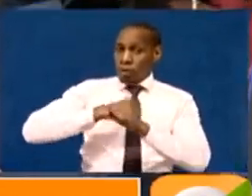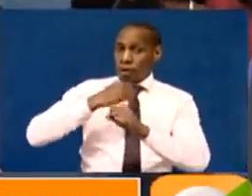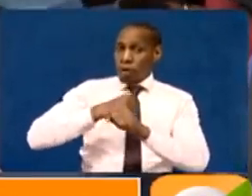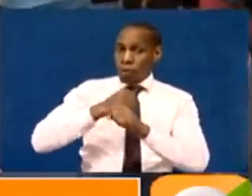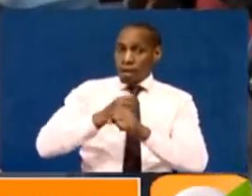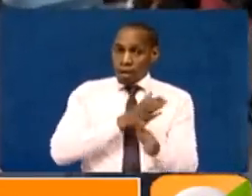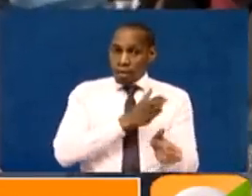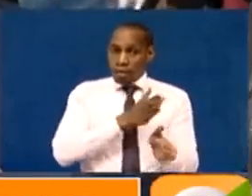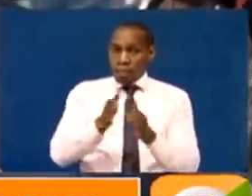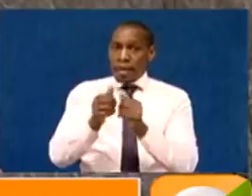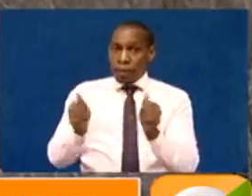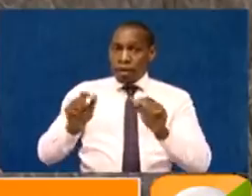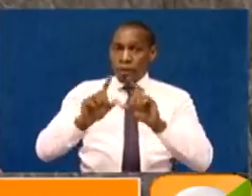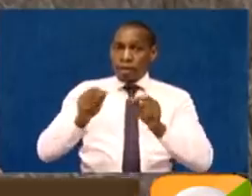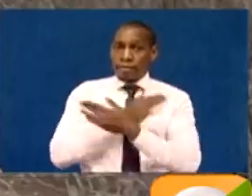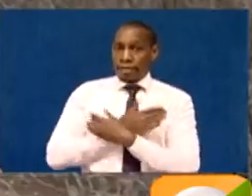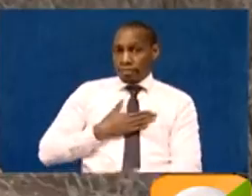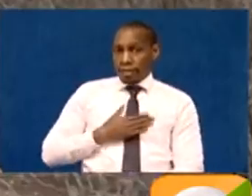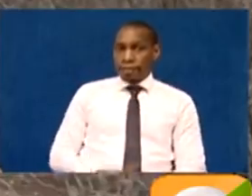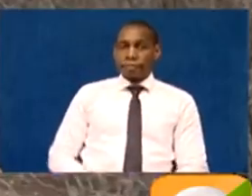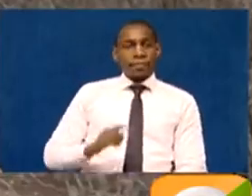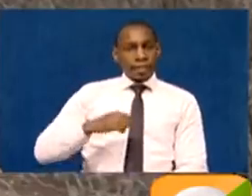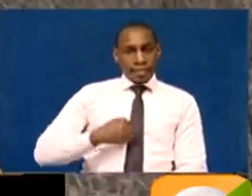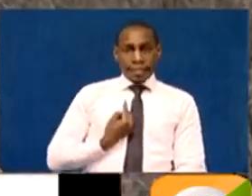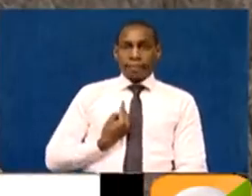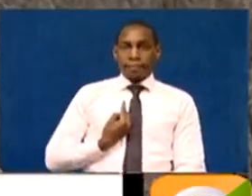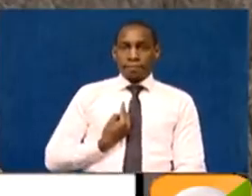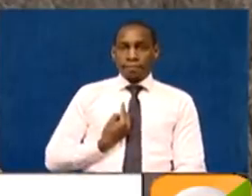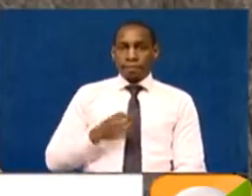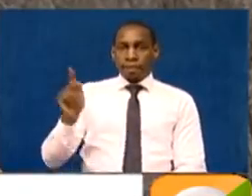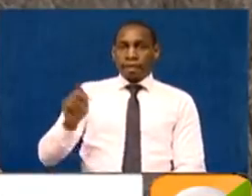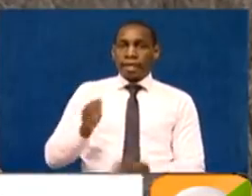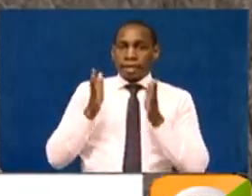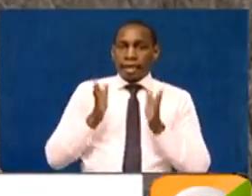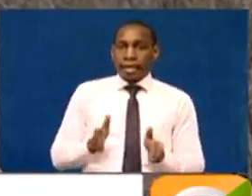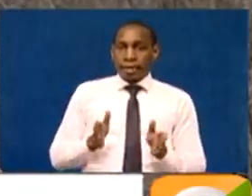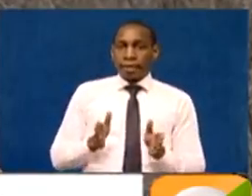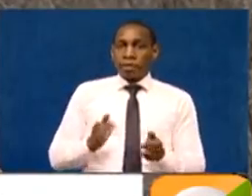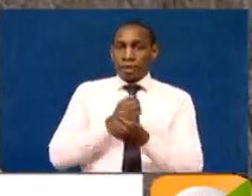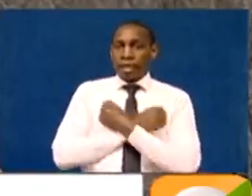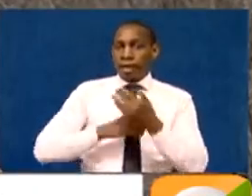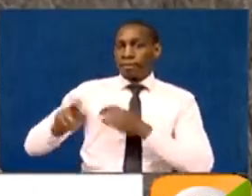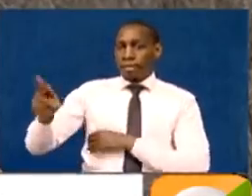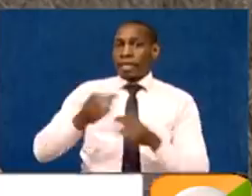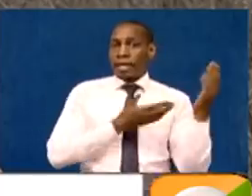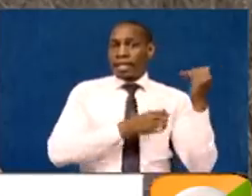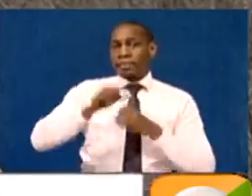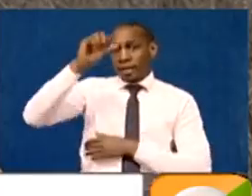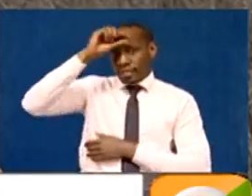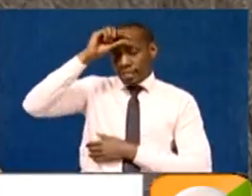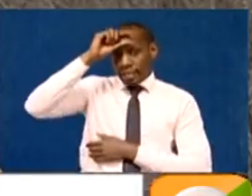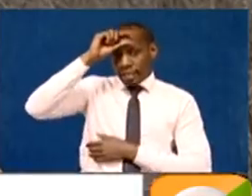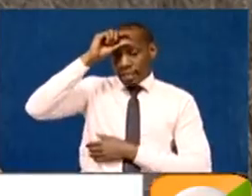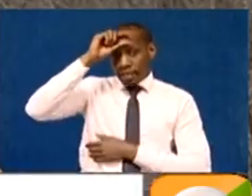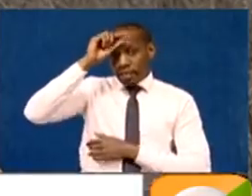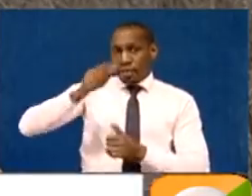this meticulously, as my colleagues have said. Mimi, kama mwananchi mzalendo, natarajia serikali itatimiza ahadi